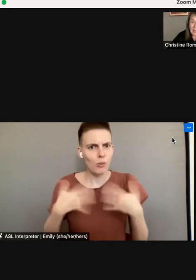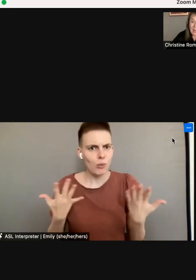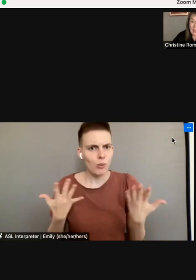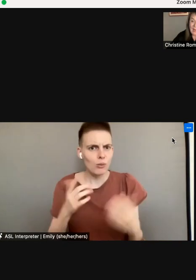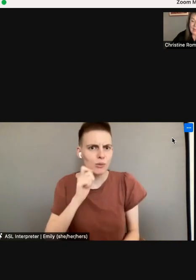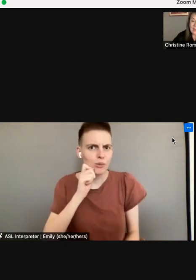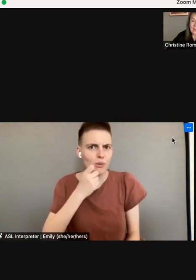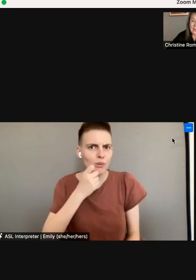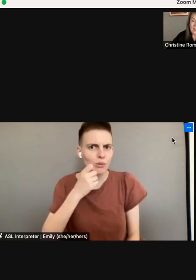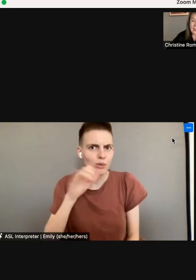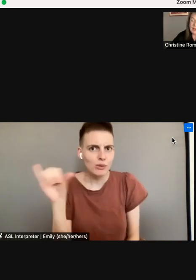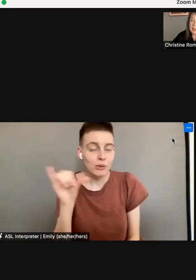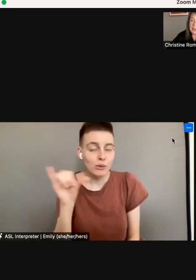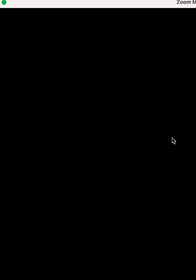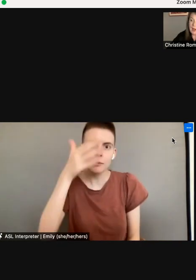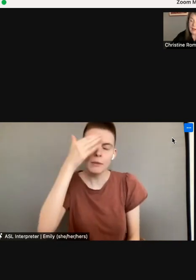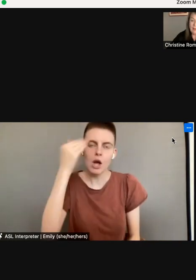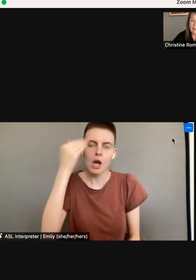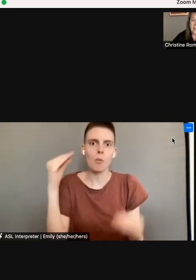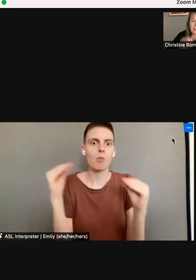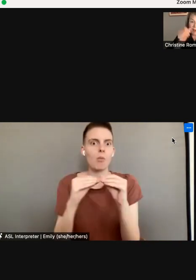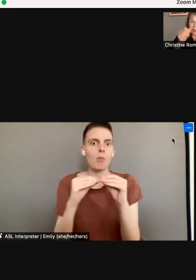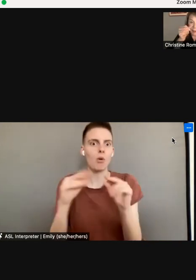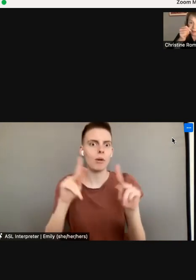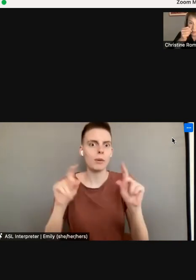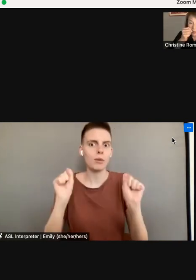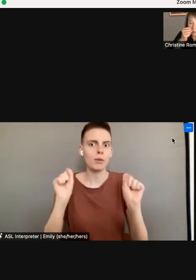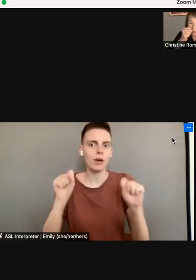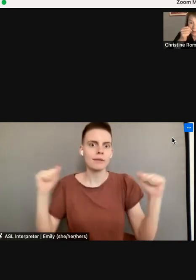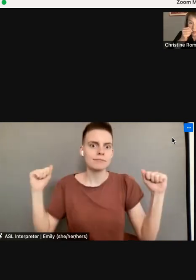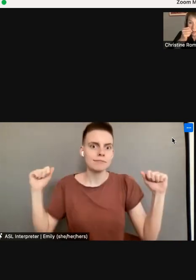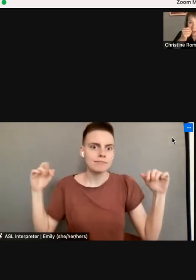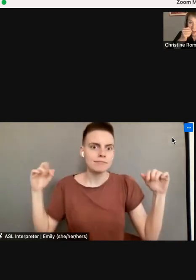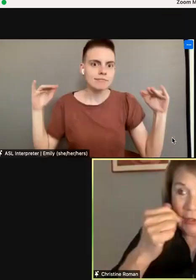people and you can kind of,